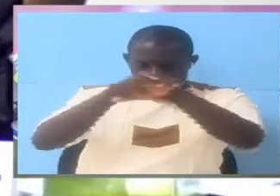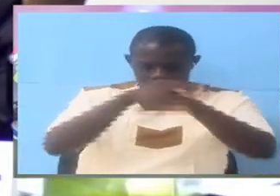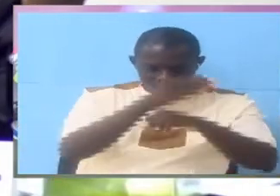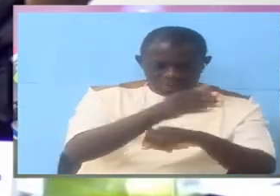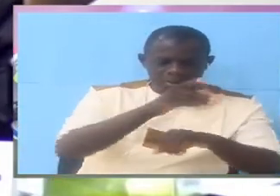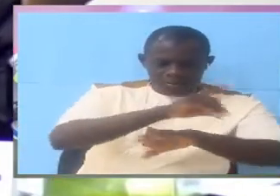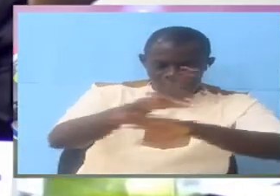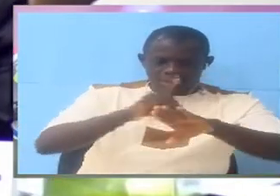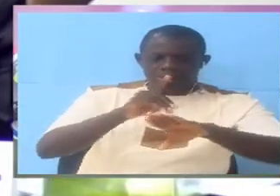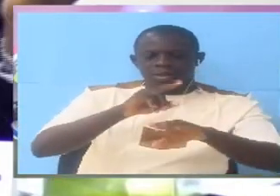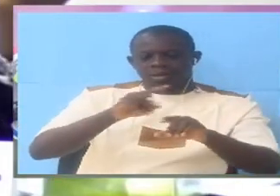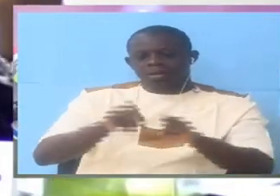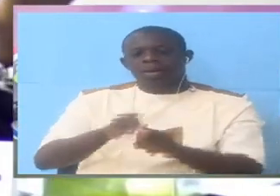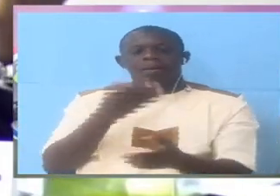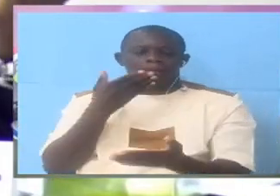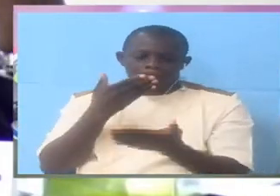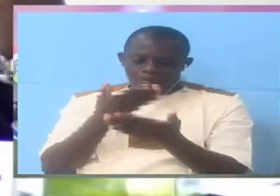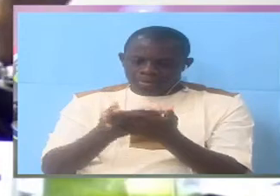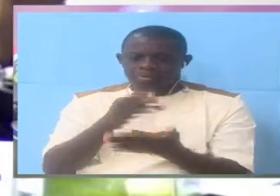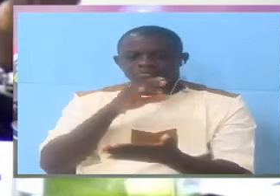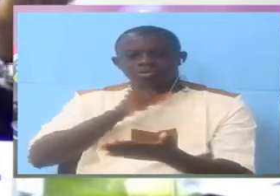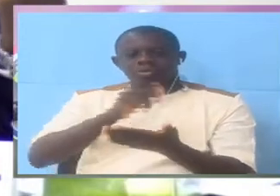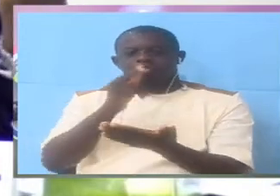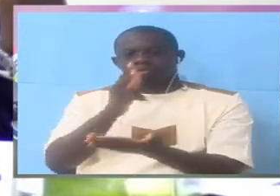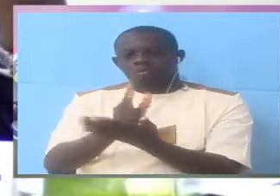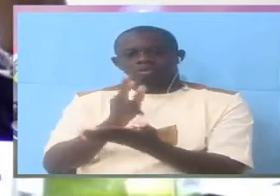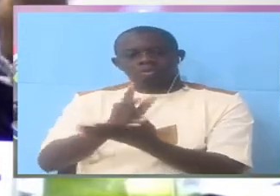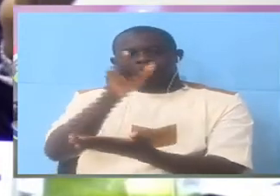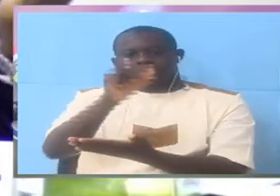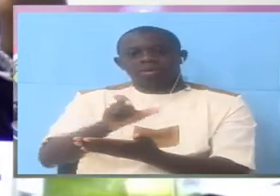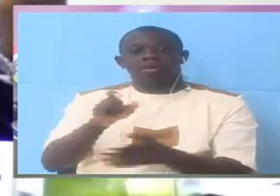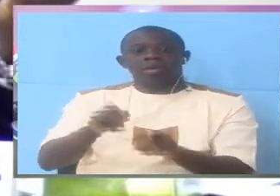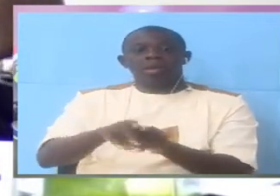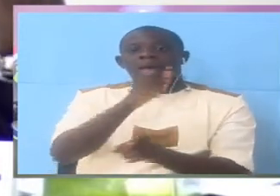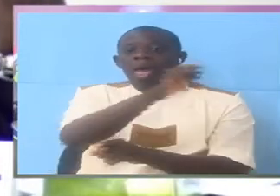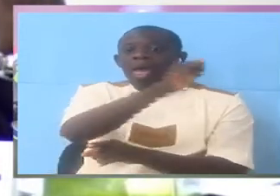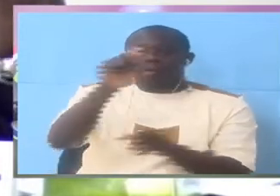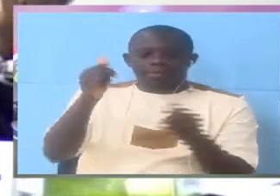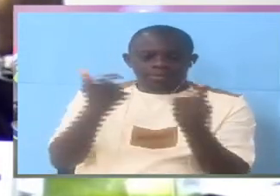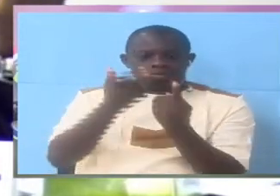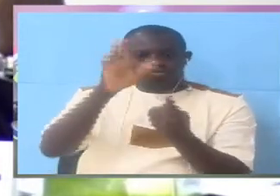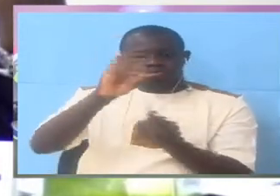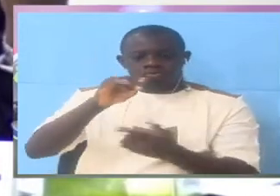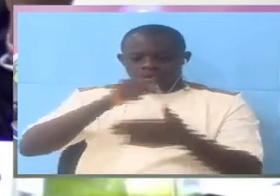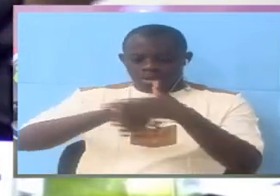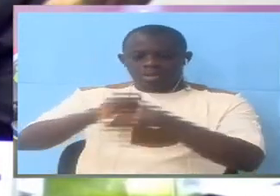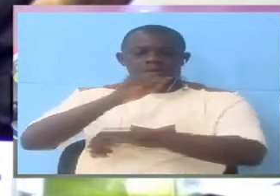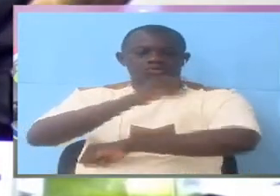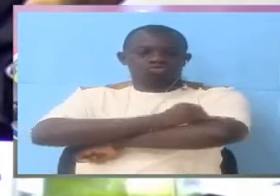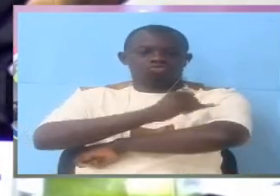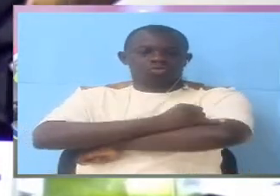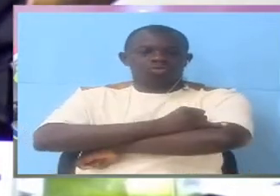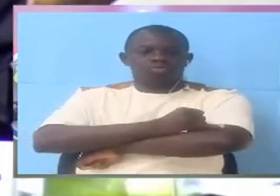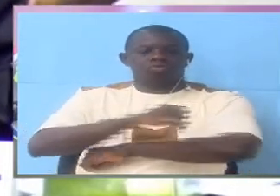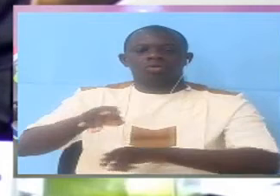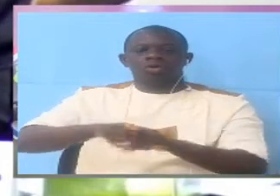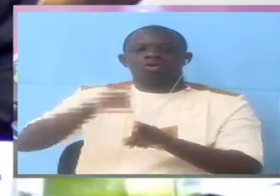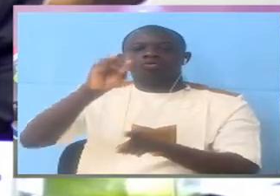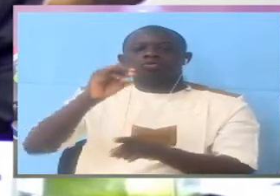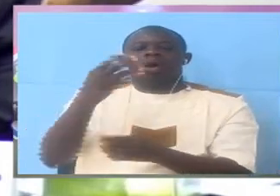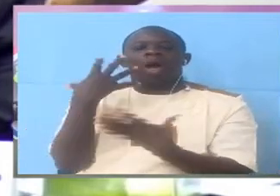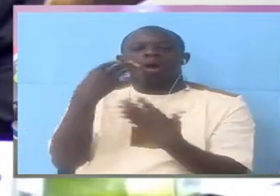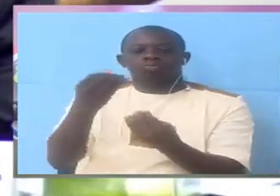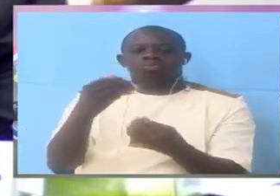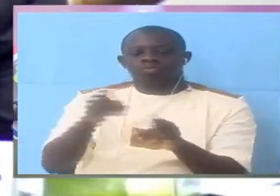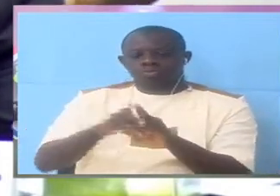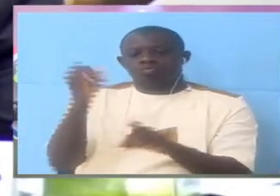Okay, sir. Everything that is done at the institution is done at the behest of the Director General. So